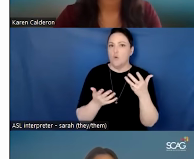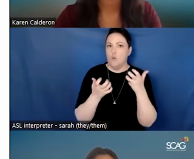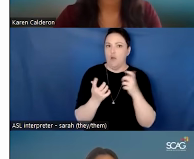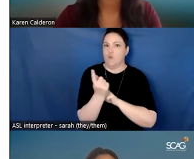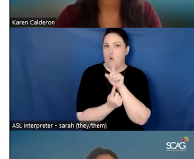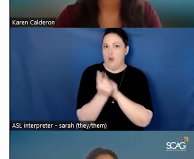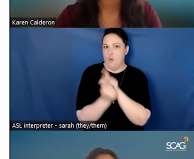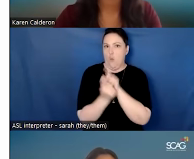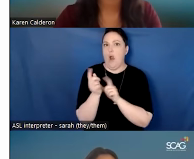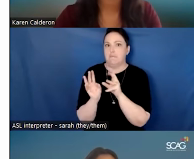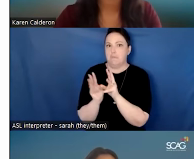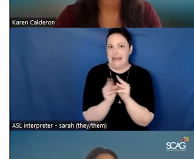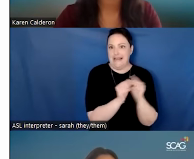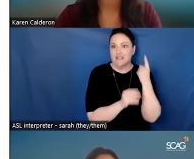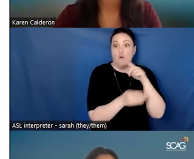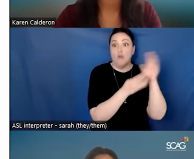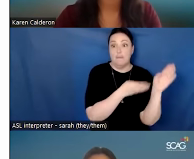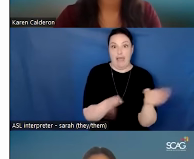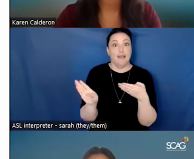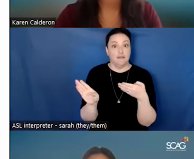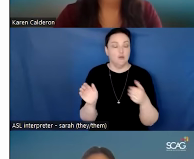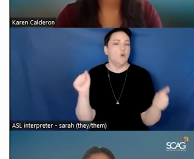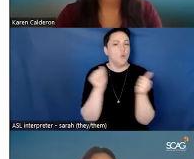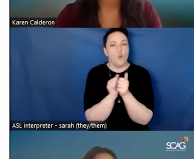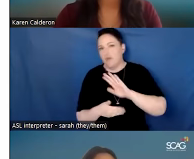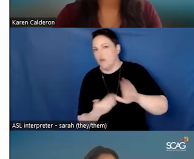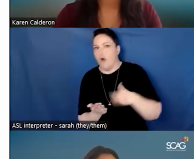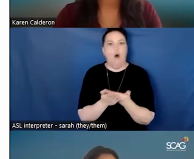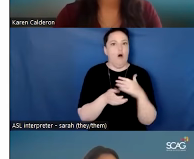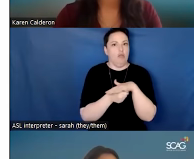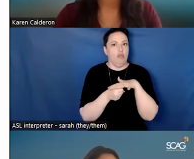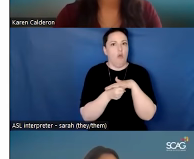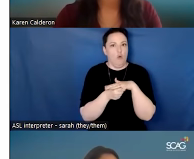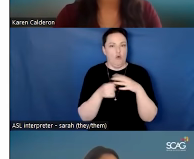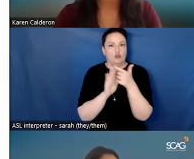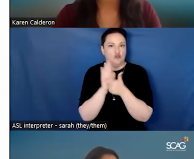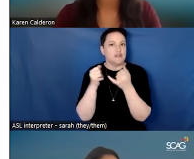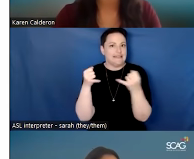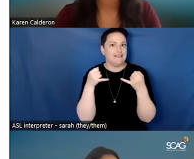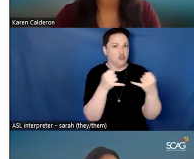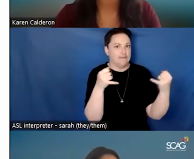the plan with all local jurisdictions.